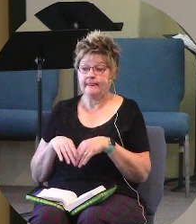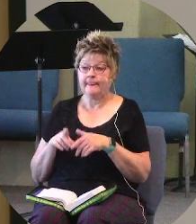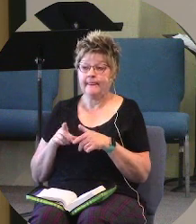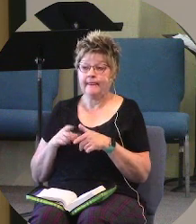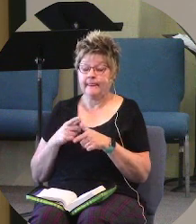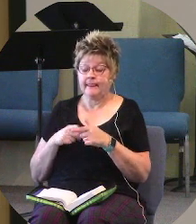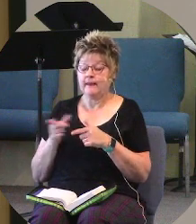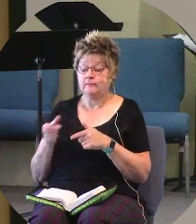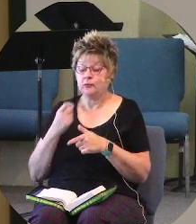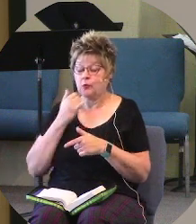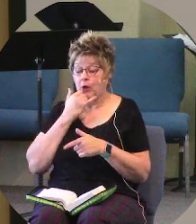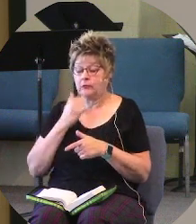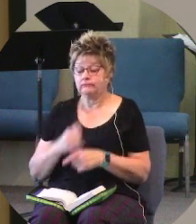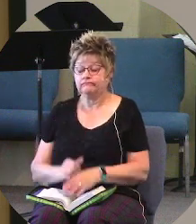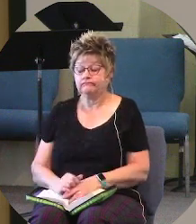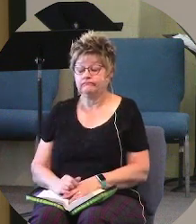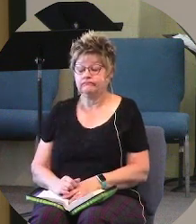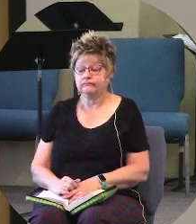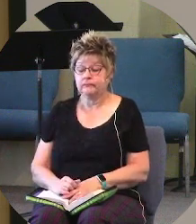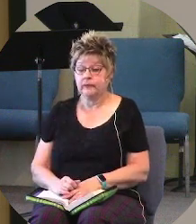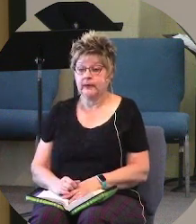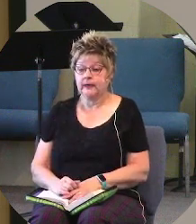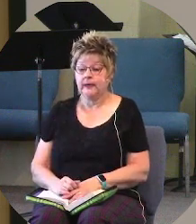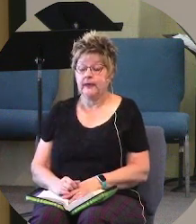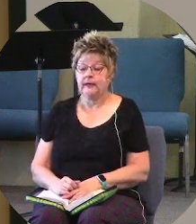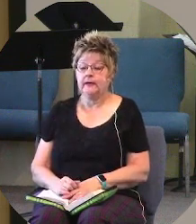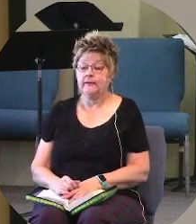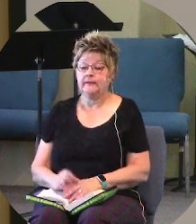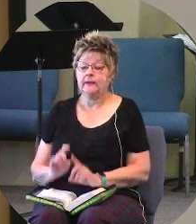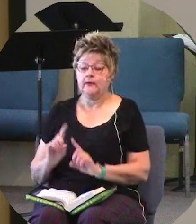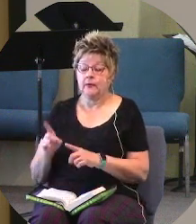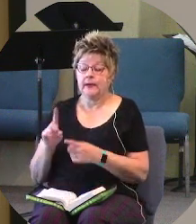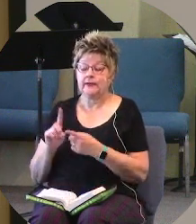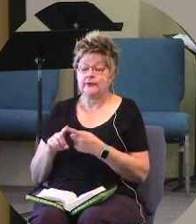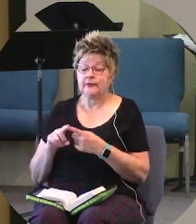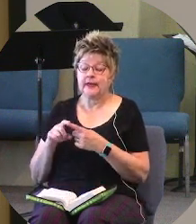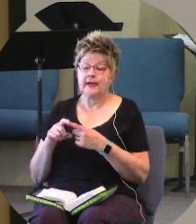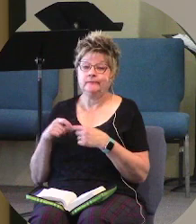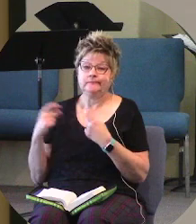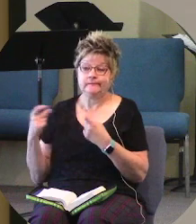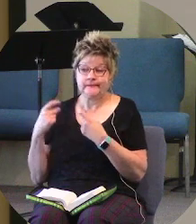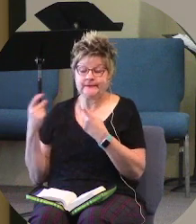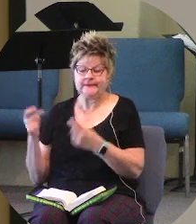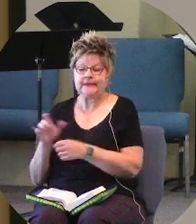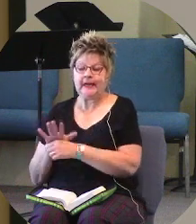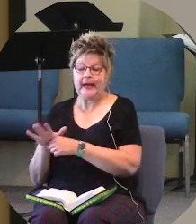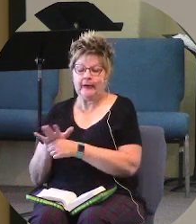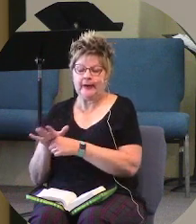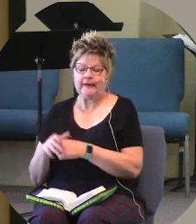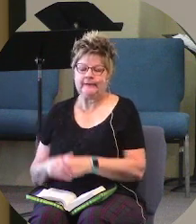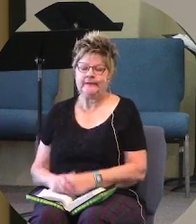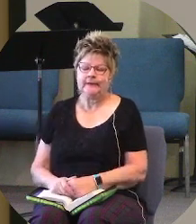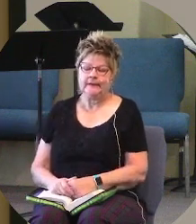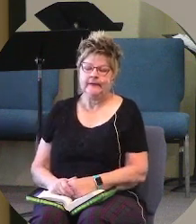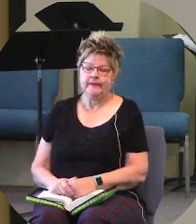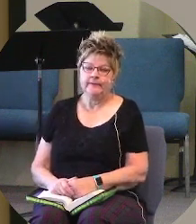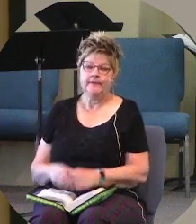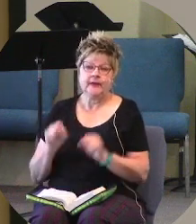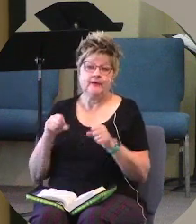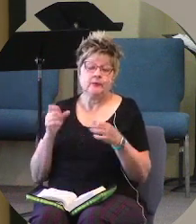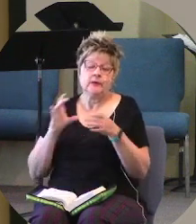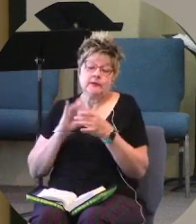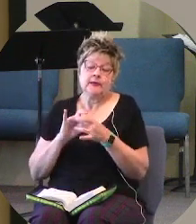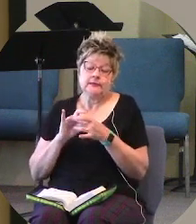you're wrong. You're stepping into that sin pool. And let's just, that's simple. See, it could be